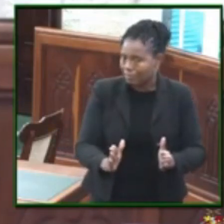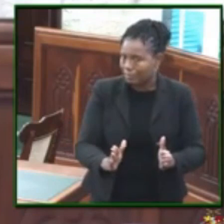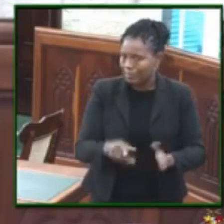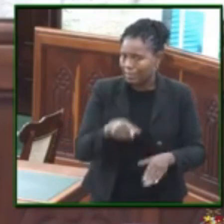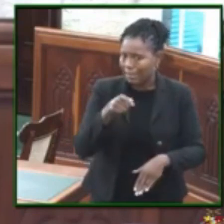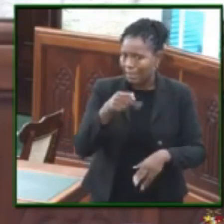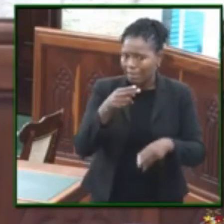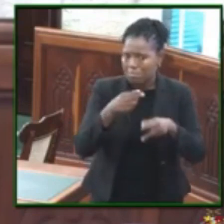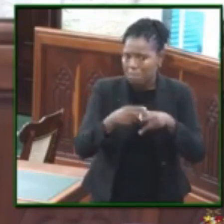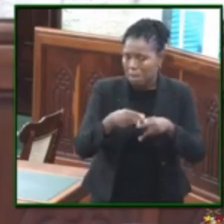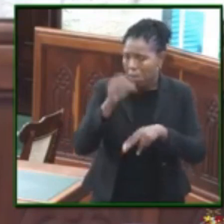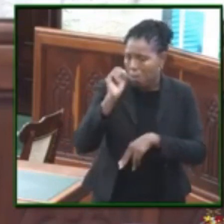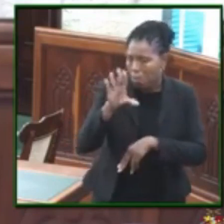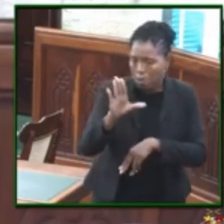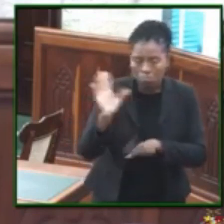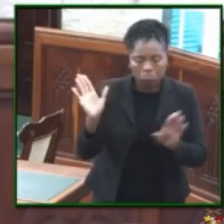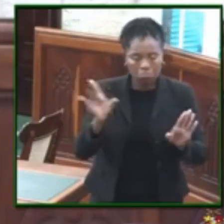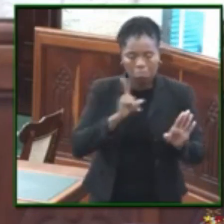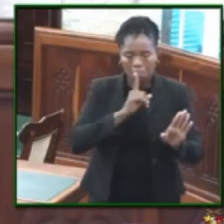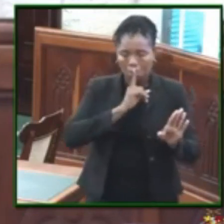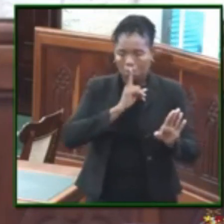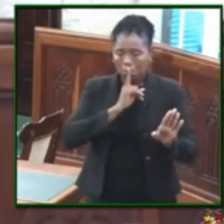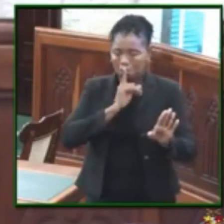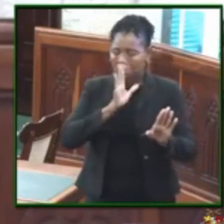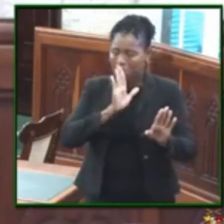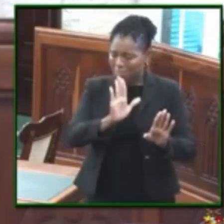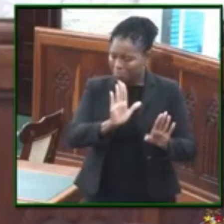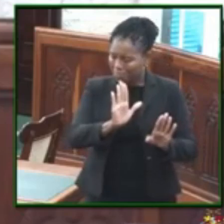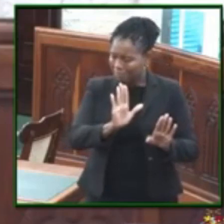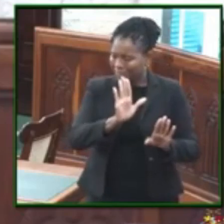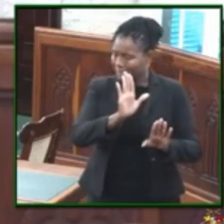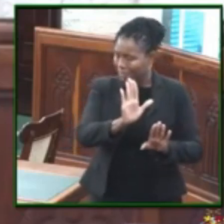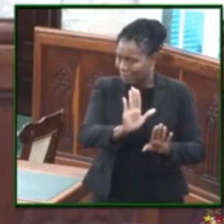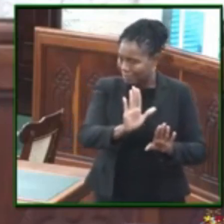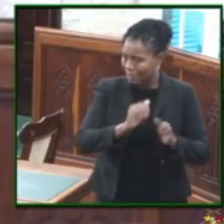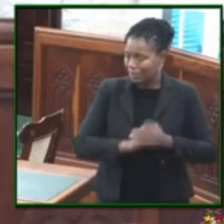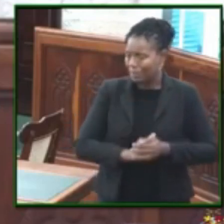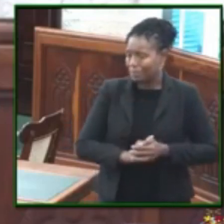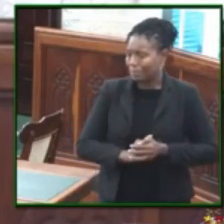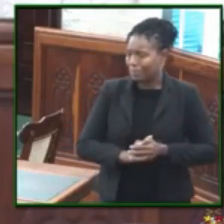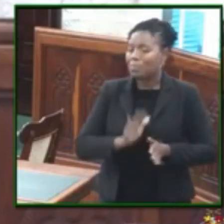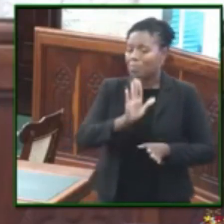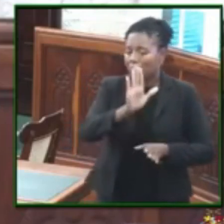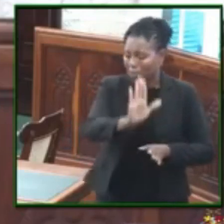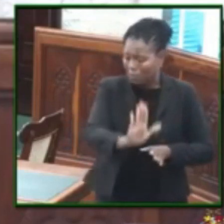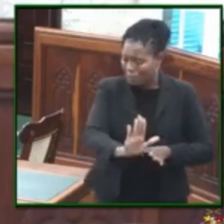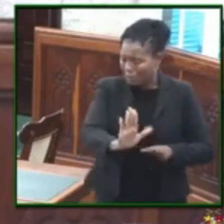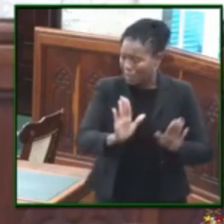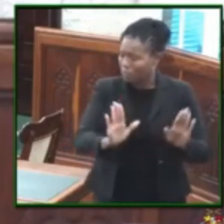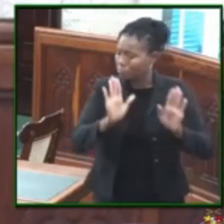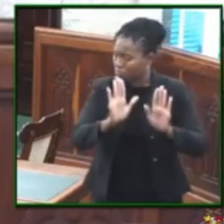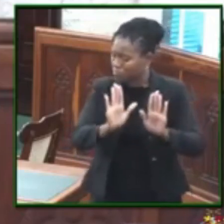whose name I shall not mention. I like people to keep their anonymity in here.